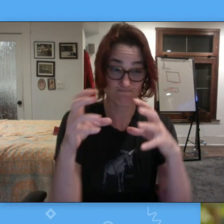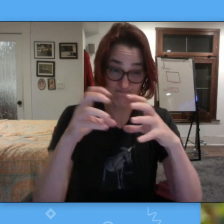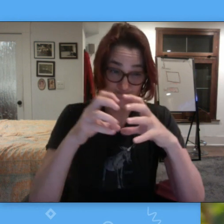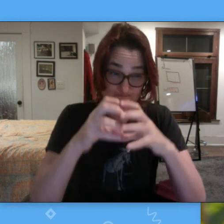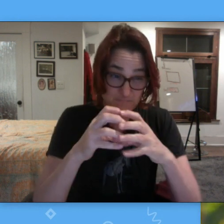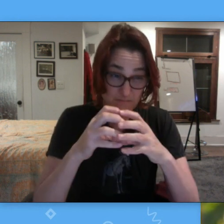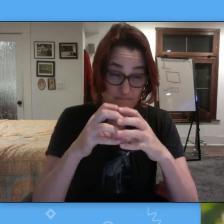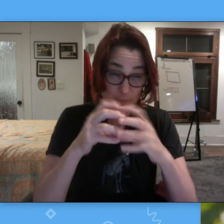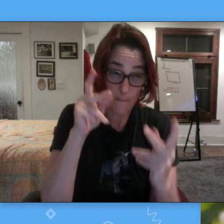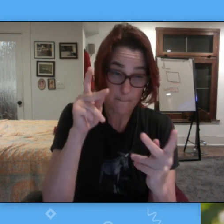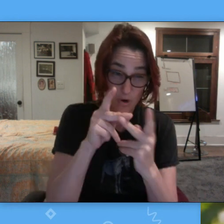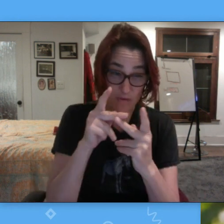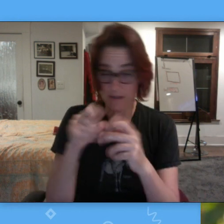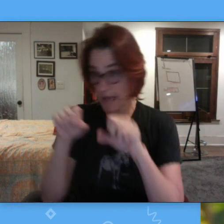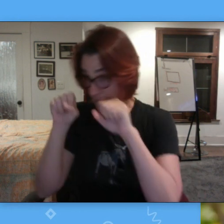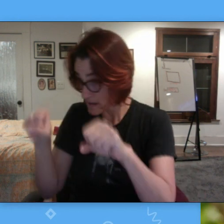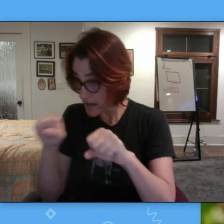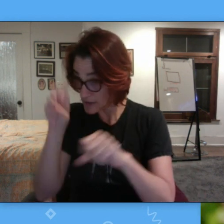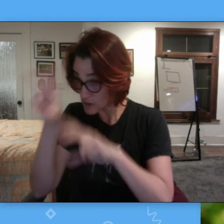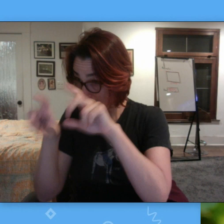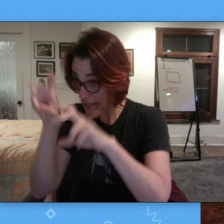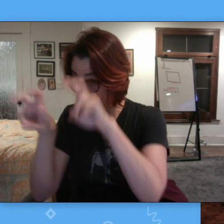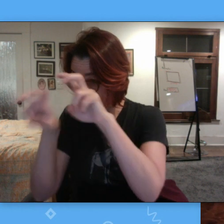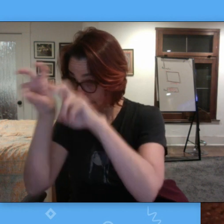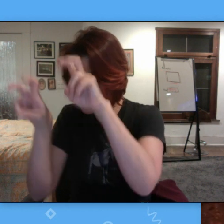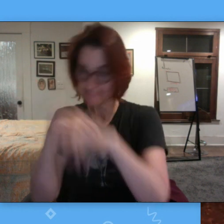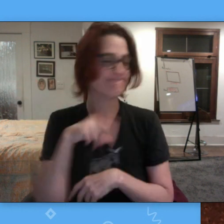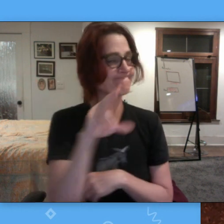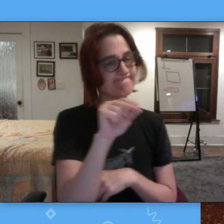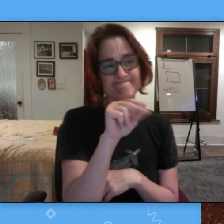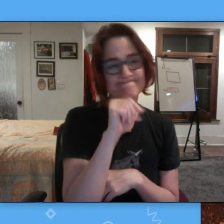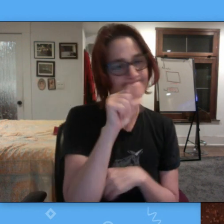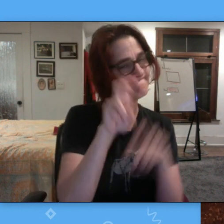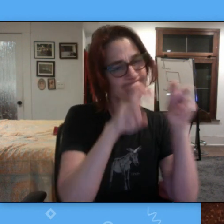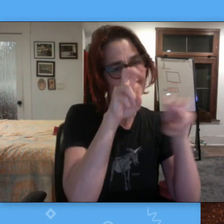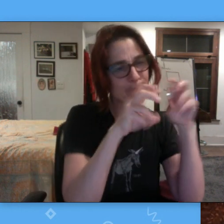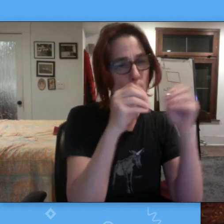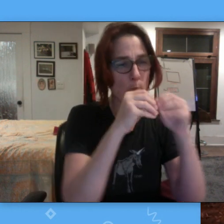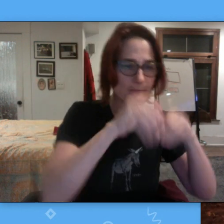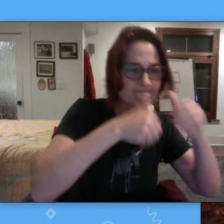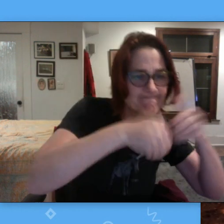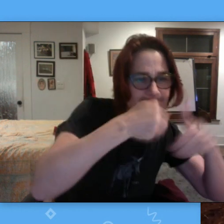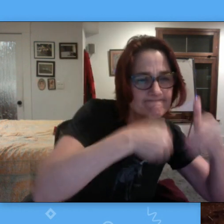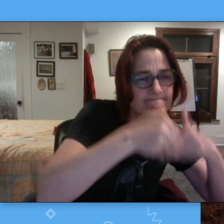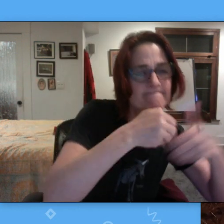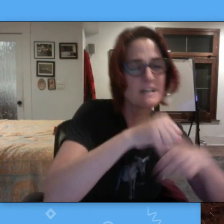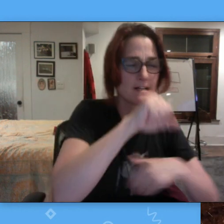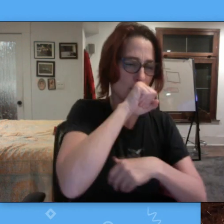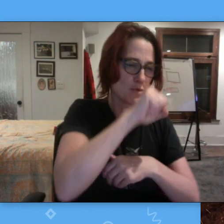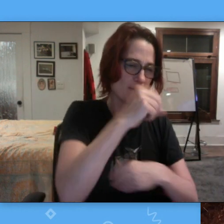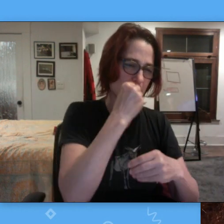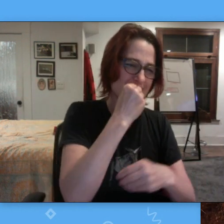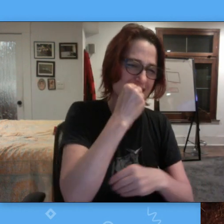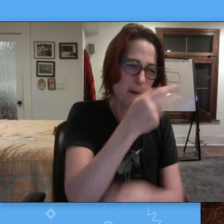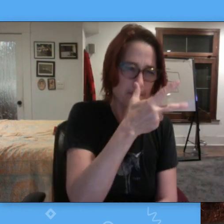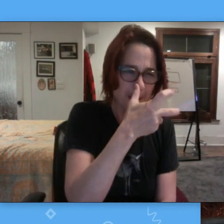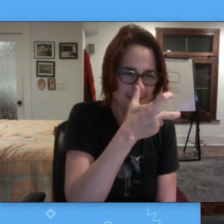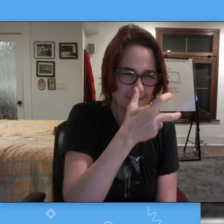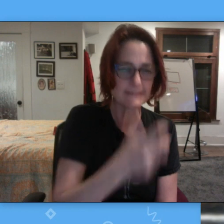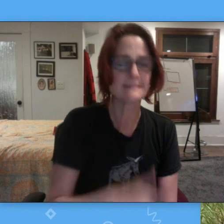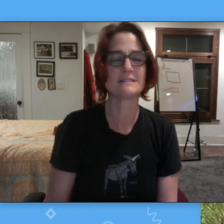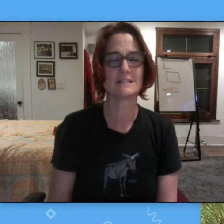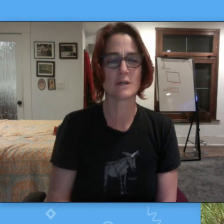ball. Can she climb? So she's actually not a climber. She is more of a digger, and she loves to eat lots of bugs.